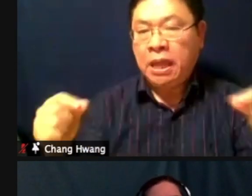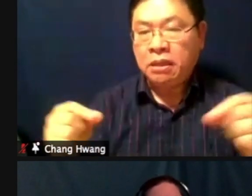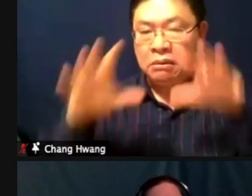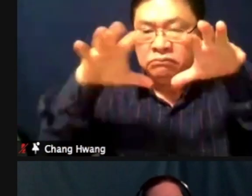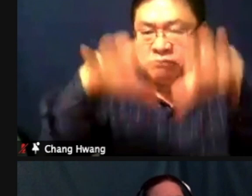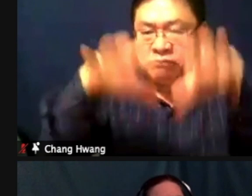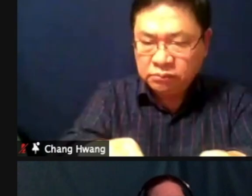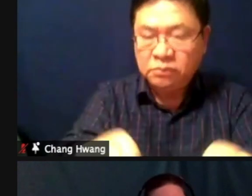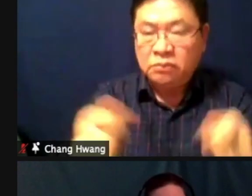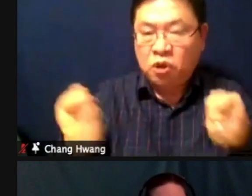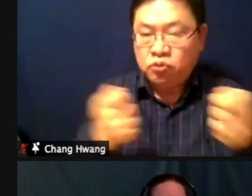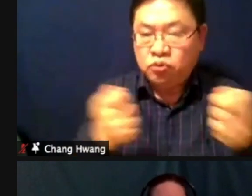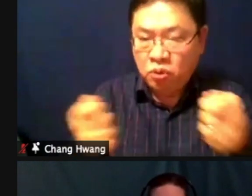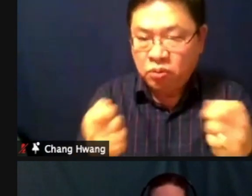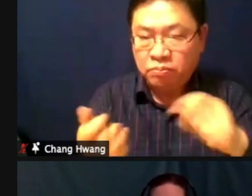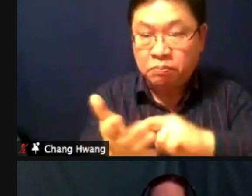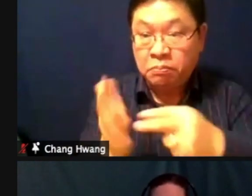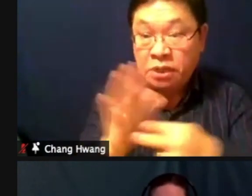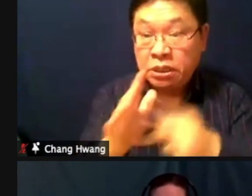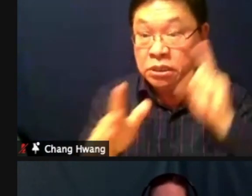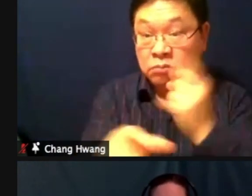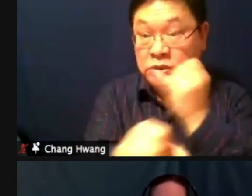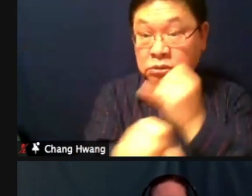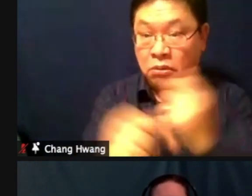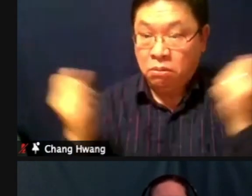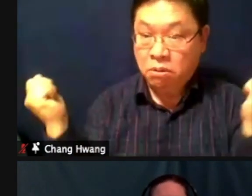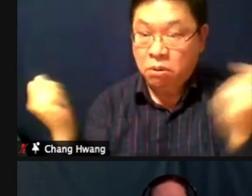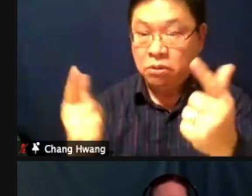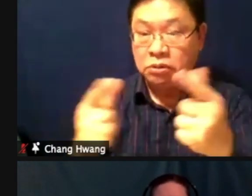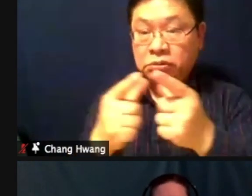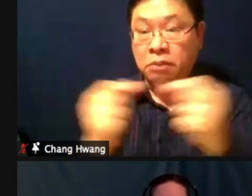And there's not any written information about this.